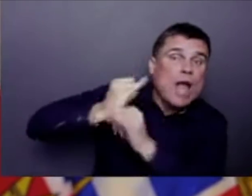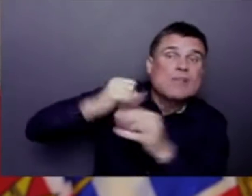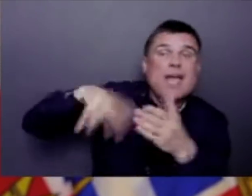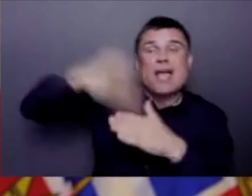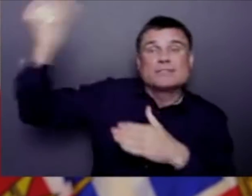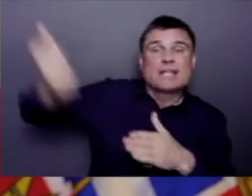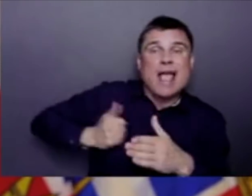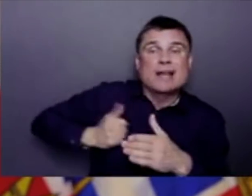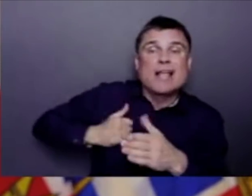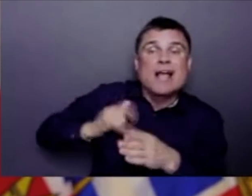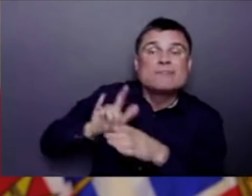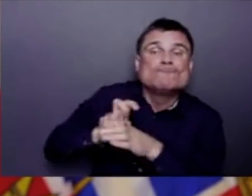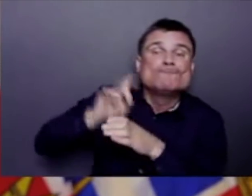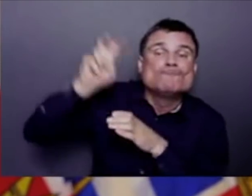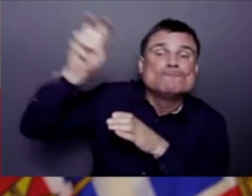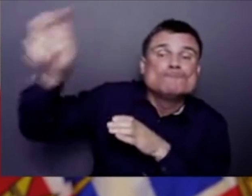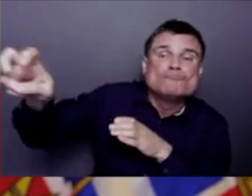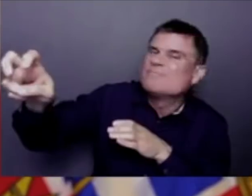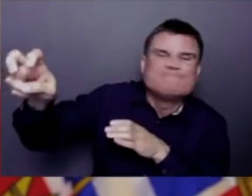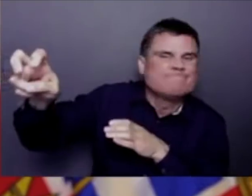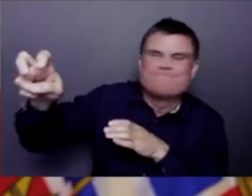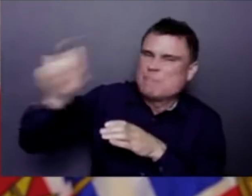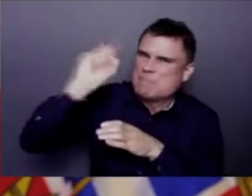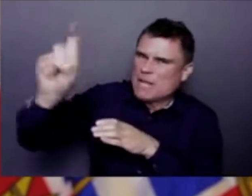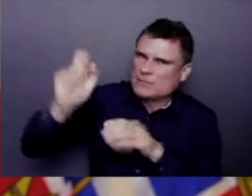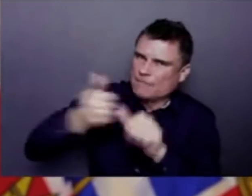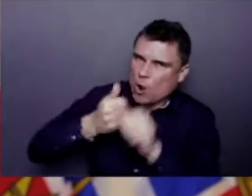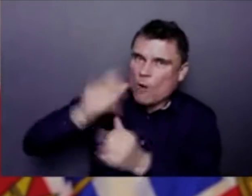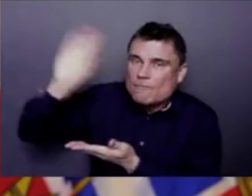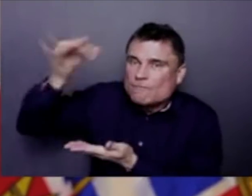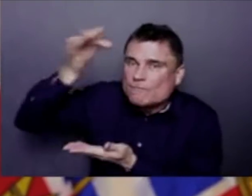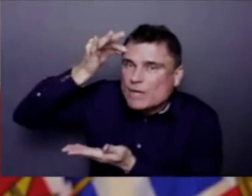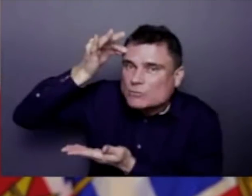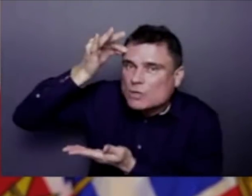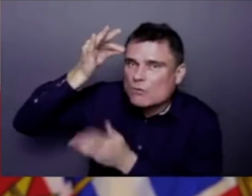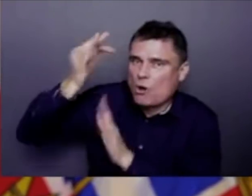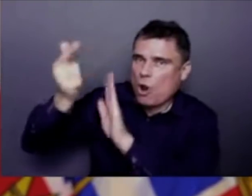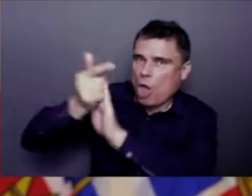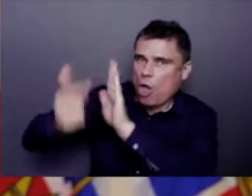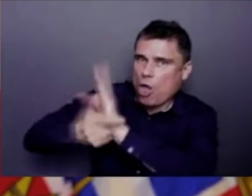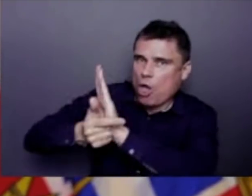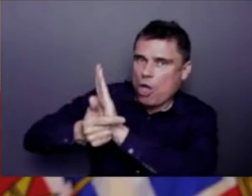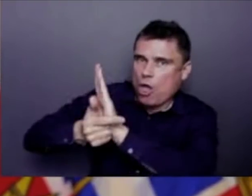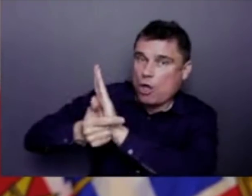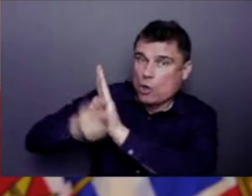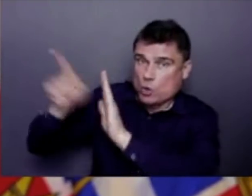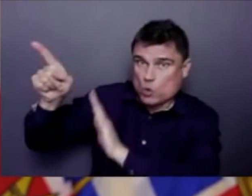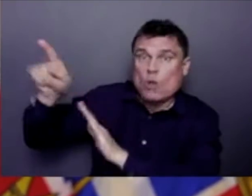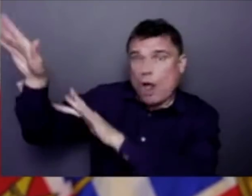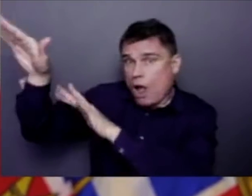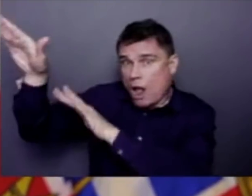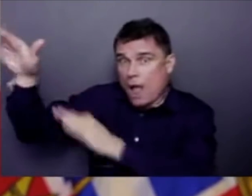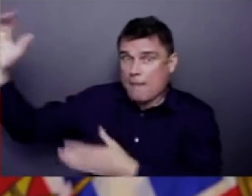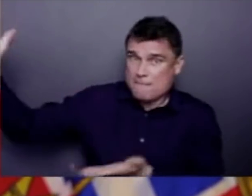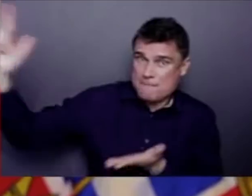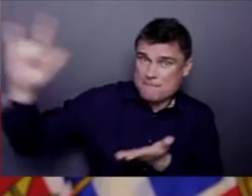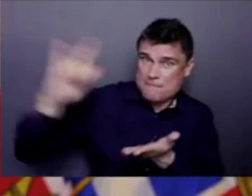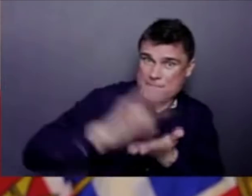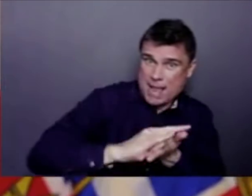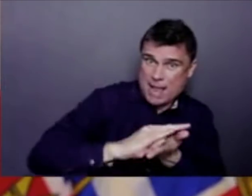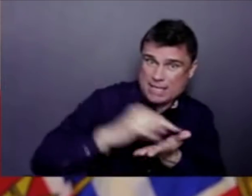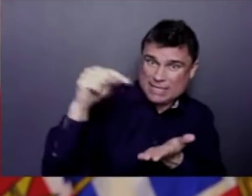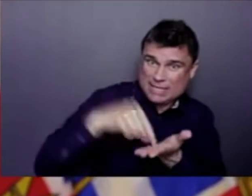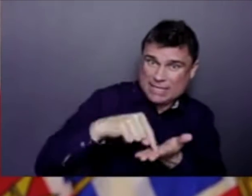federal quarantine and the full 14 days. And if you have any symptoms at all, to connect with